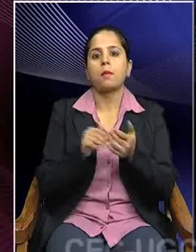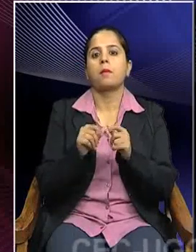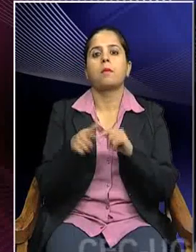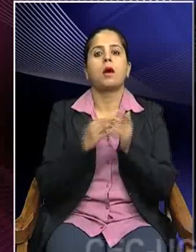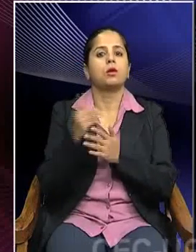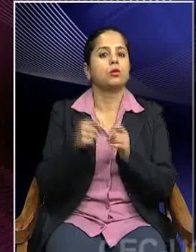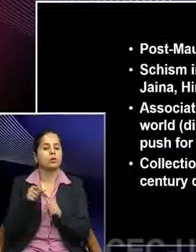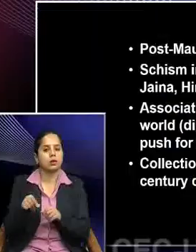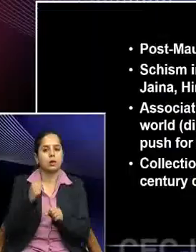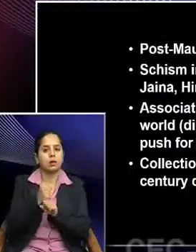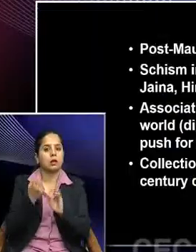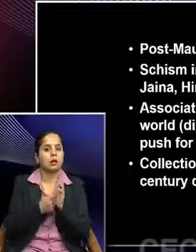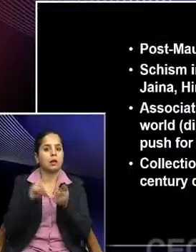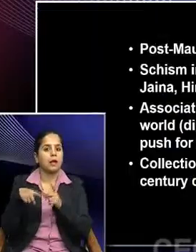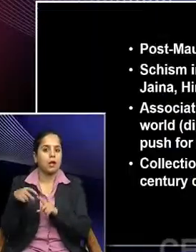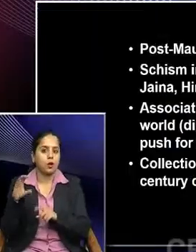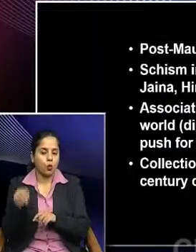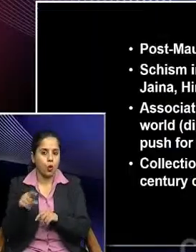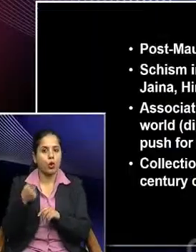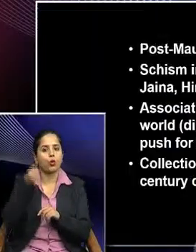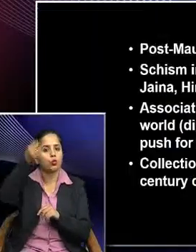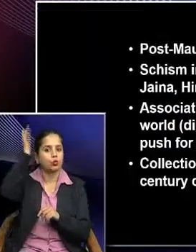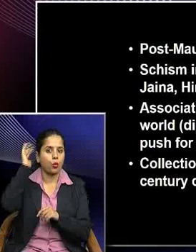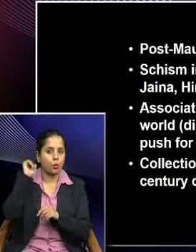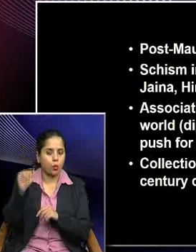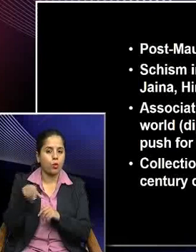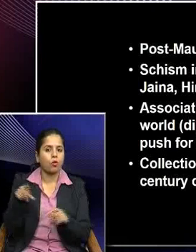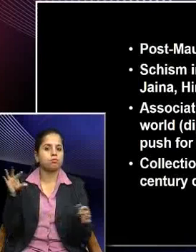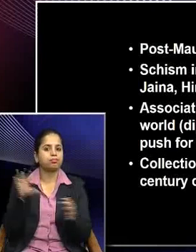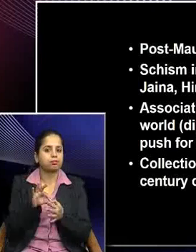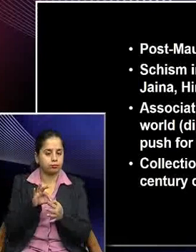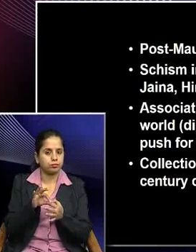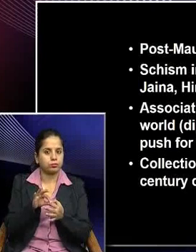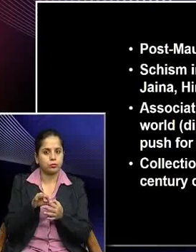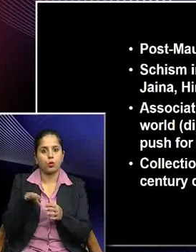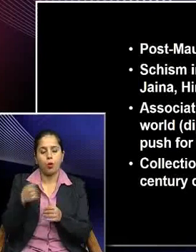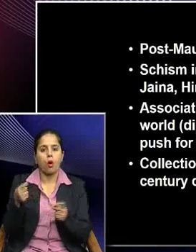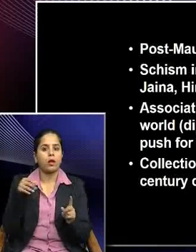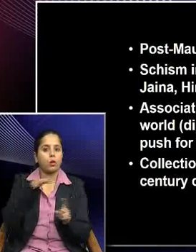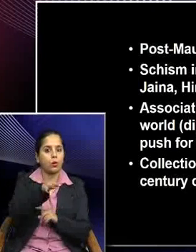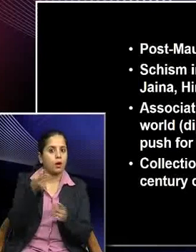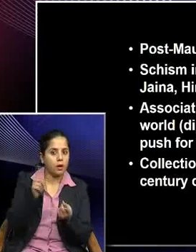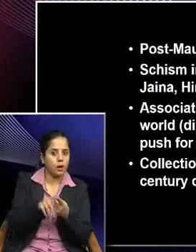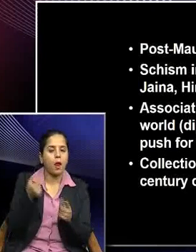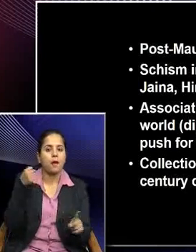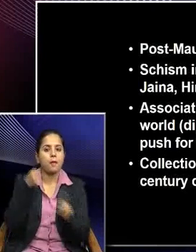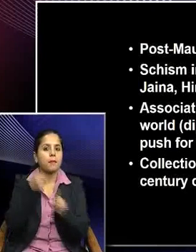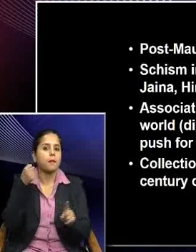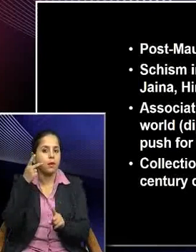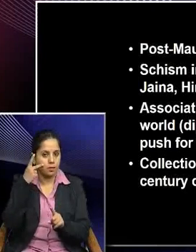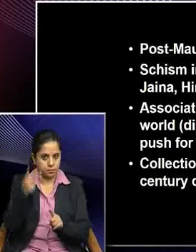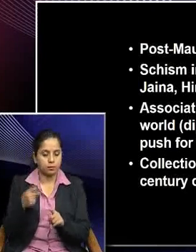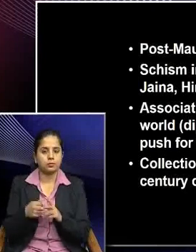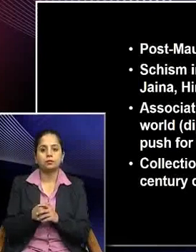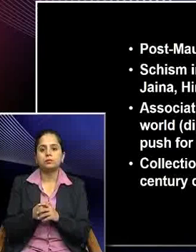its Greco-Roman lineage or Greco-Roman connect or influence or impact.